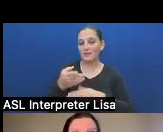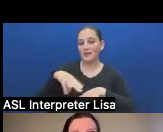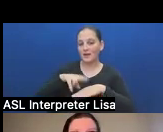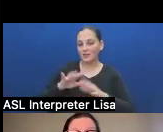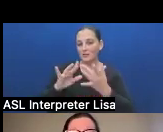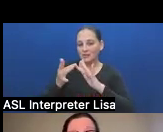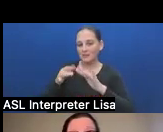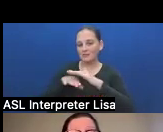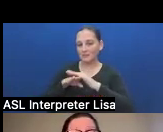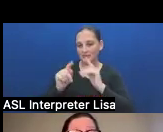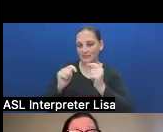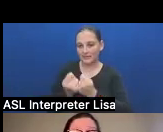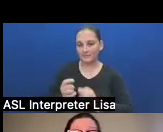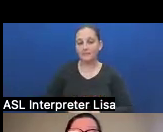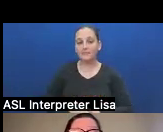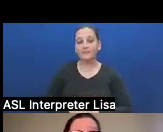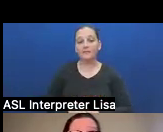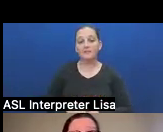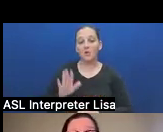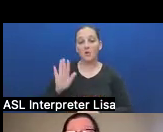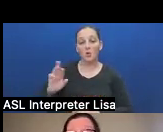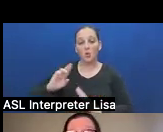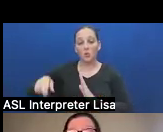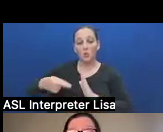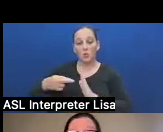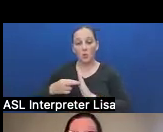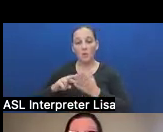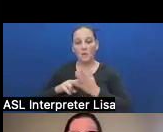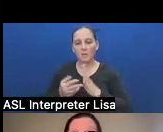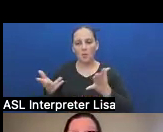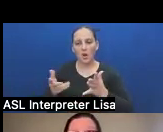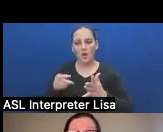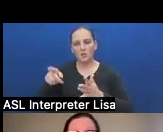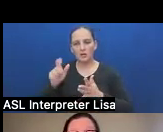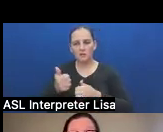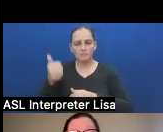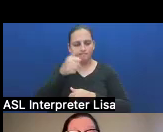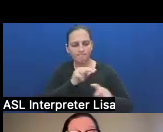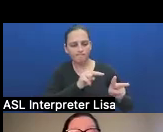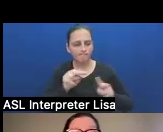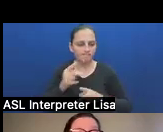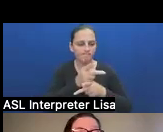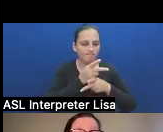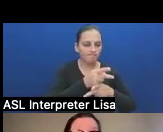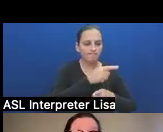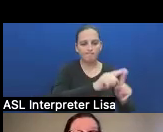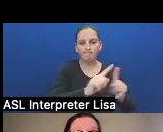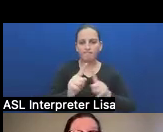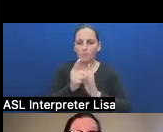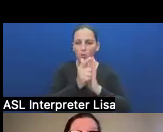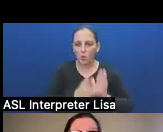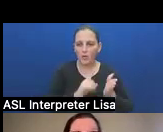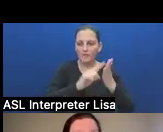Team. Her role involved overseeing a team of attorneys and investigators across 12 regional